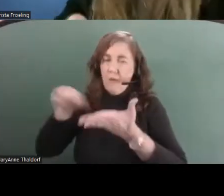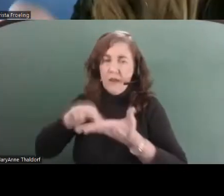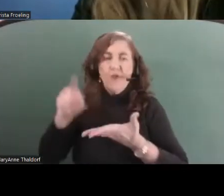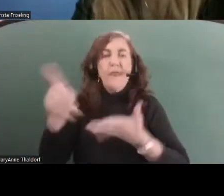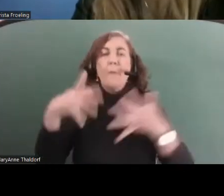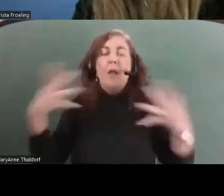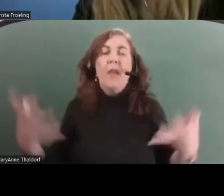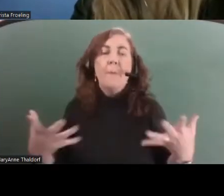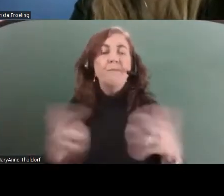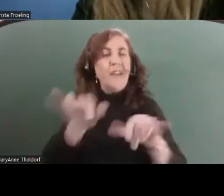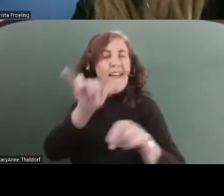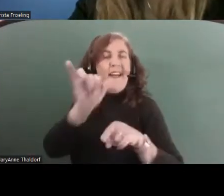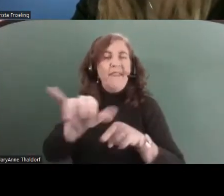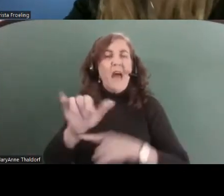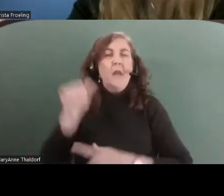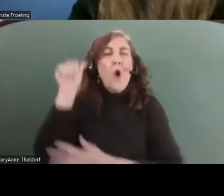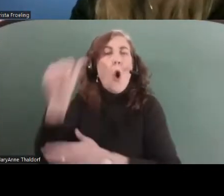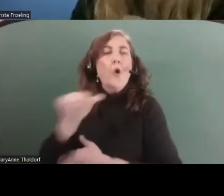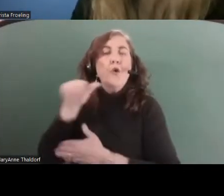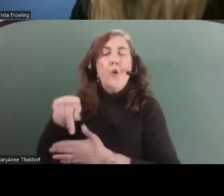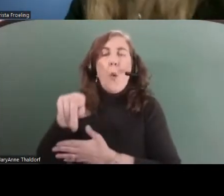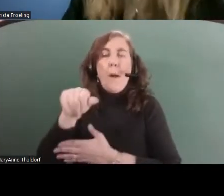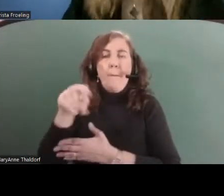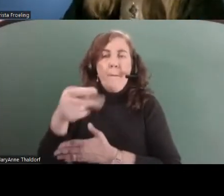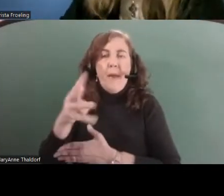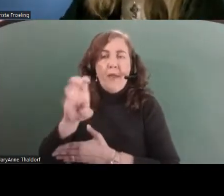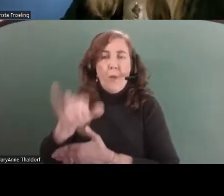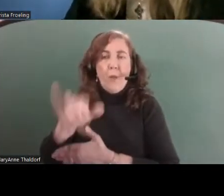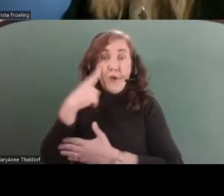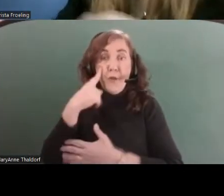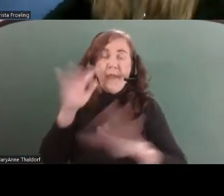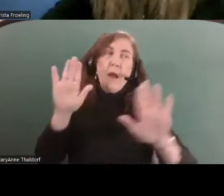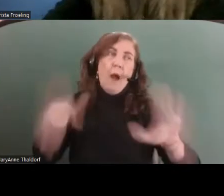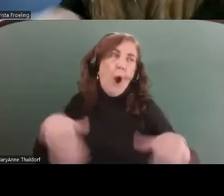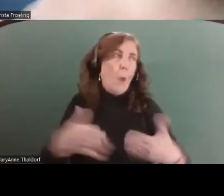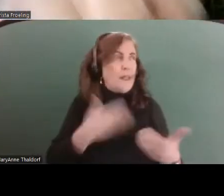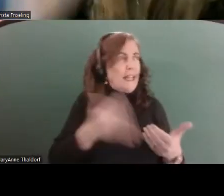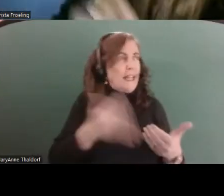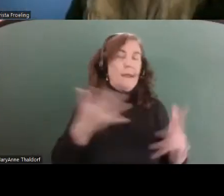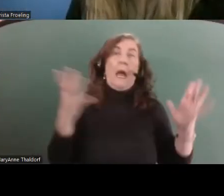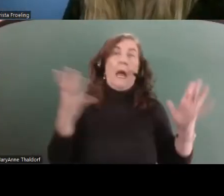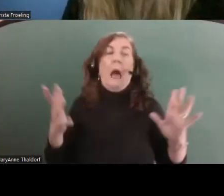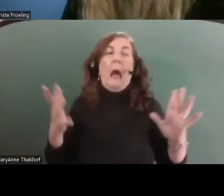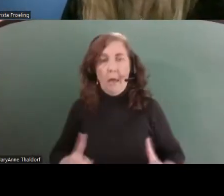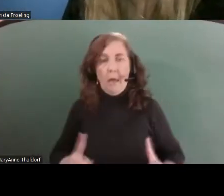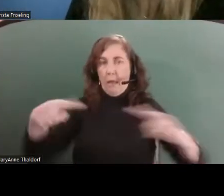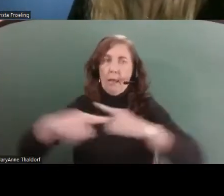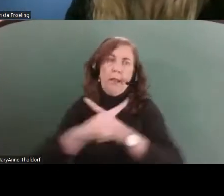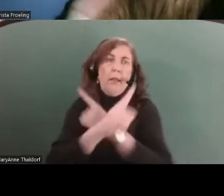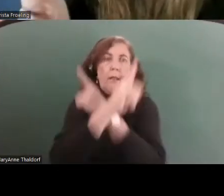And this is auditory pathways, if you ever think it's easy and they cross.